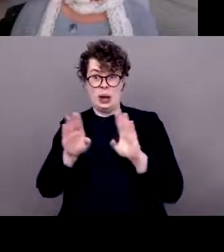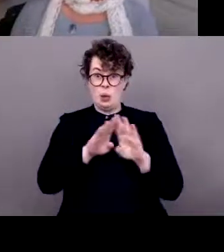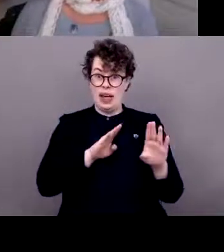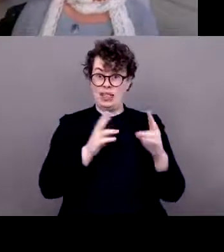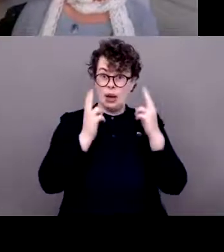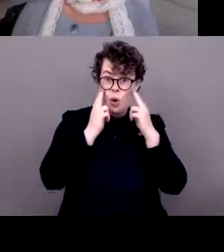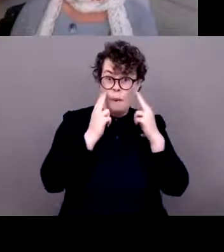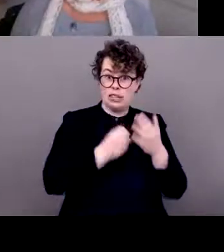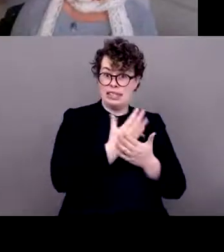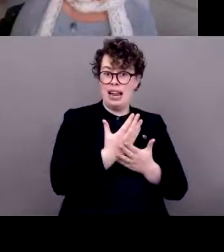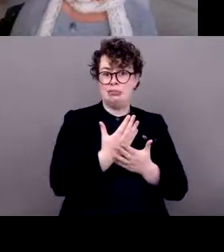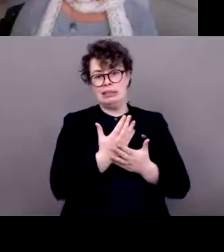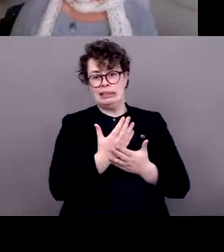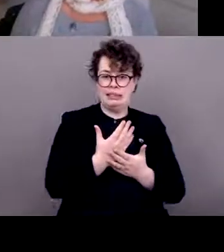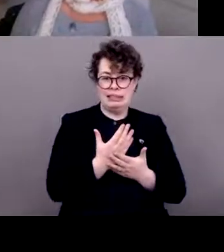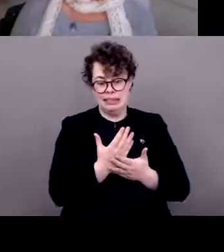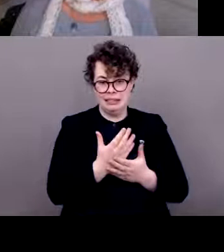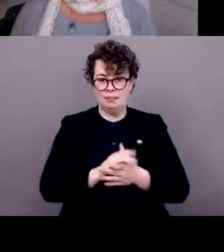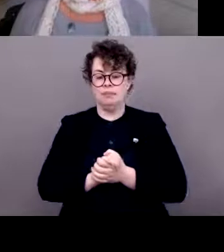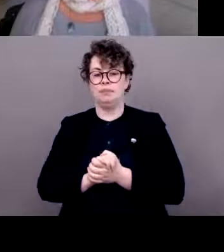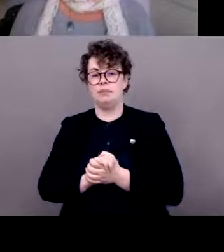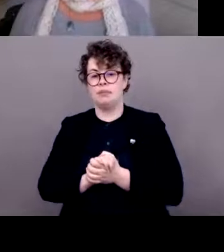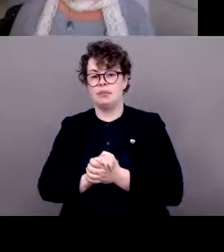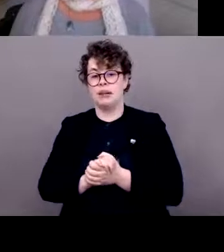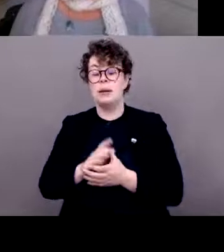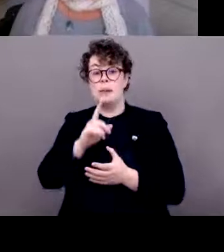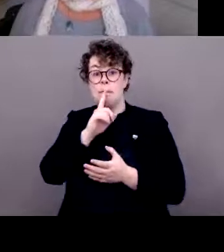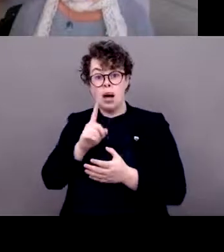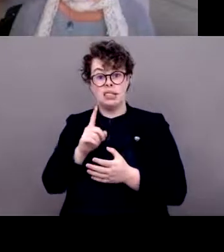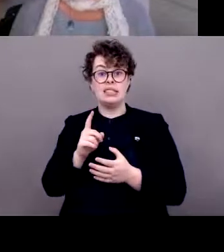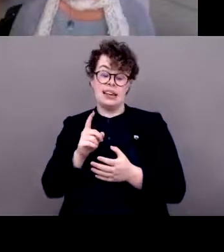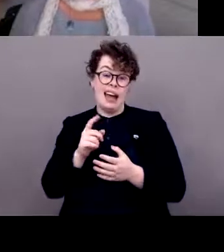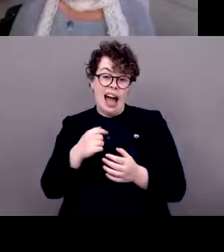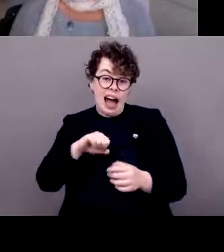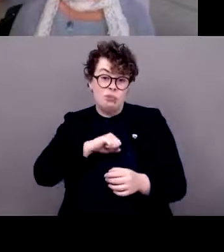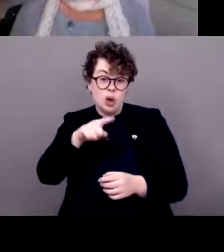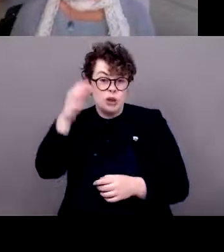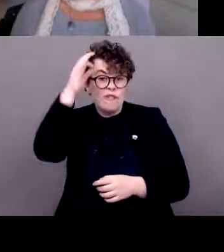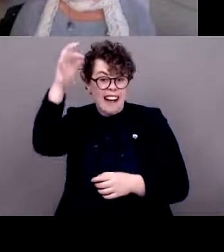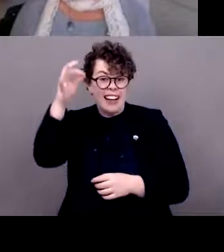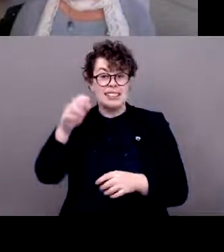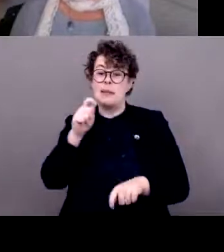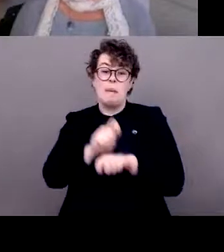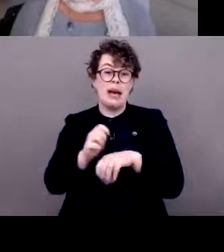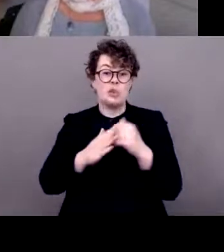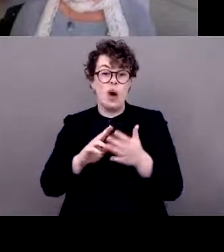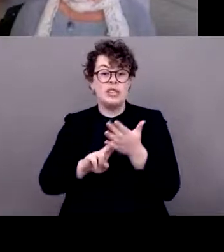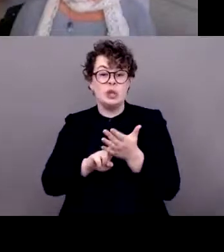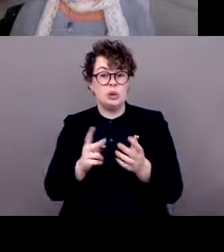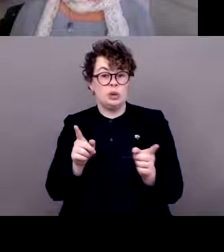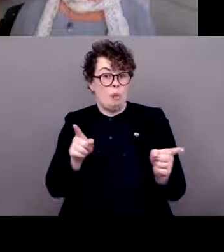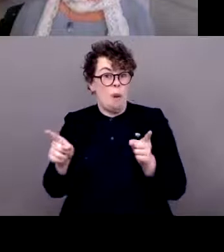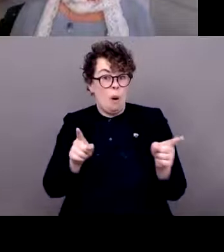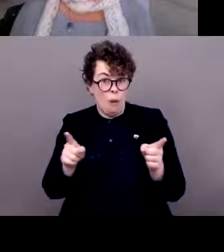I'm hoping what you might be thinking is that a combination of these approaches is ideal. And indeed, that is what I believe that